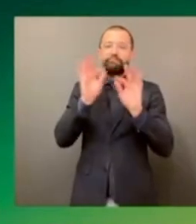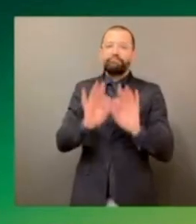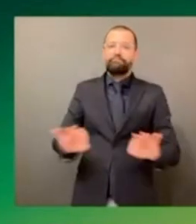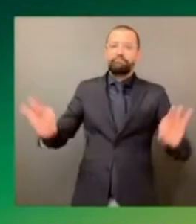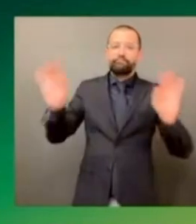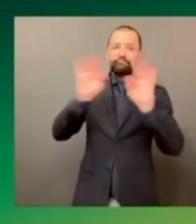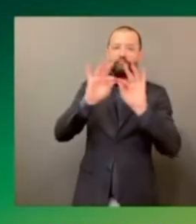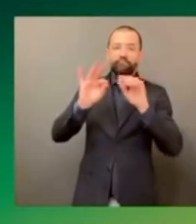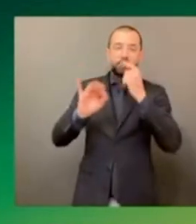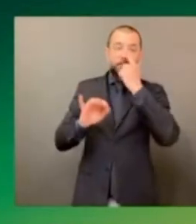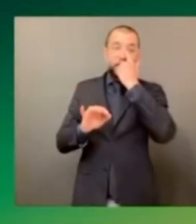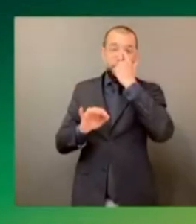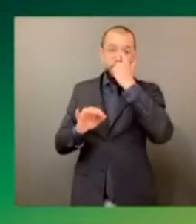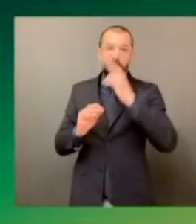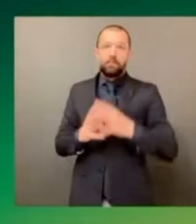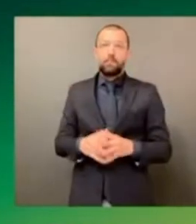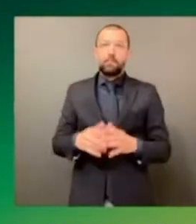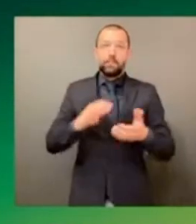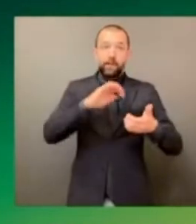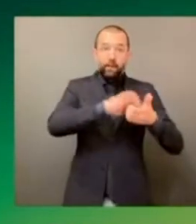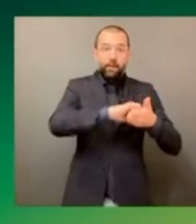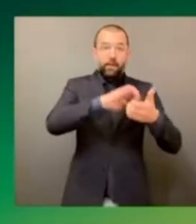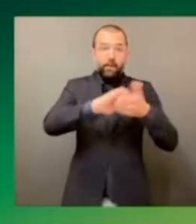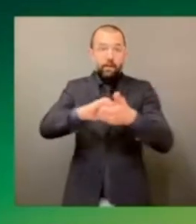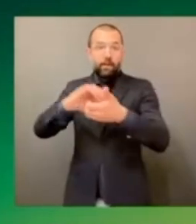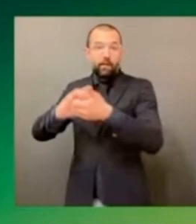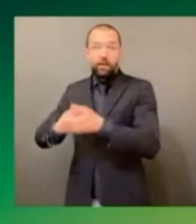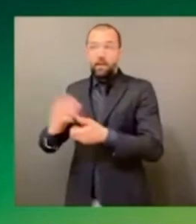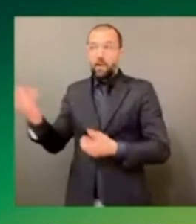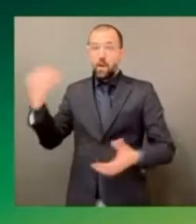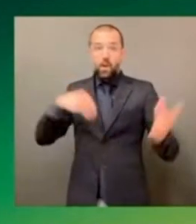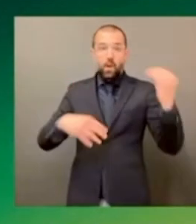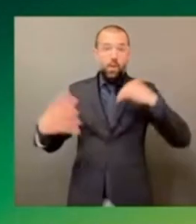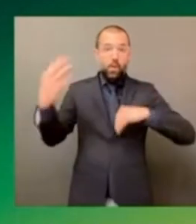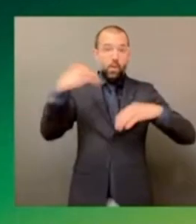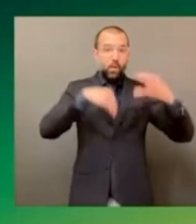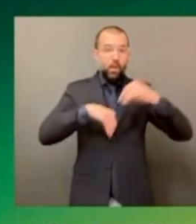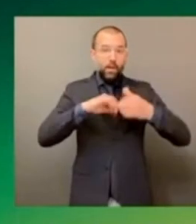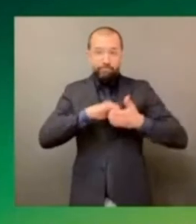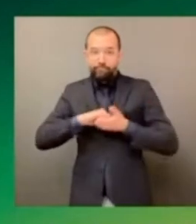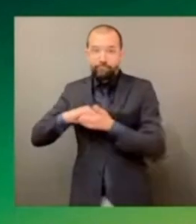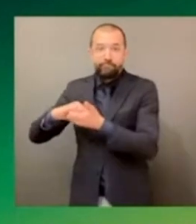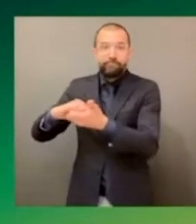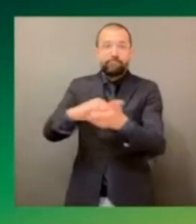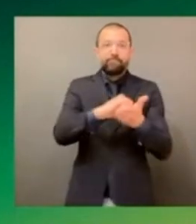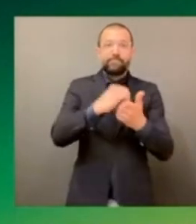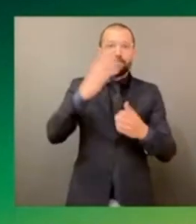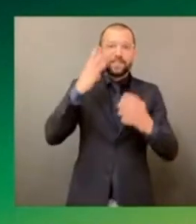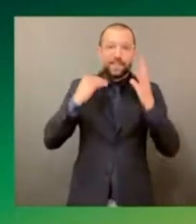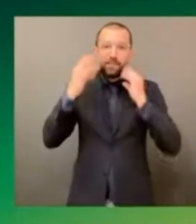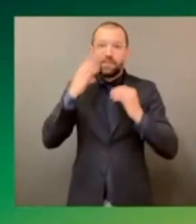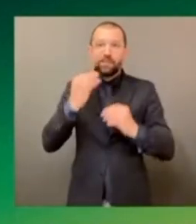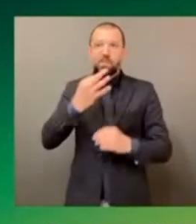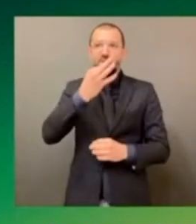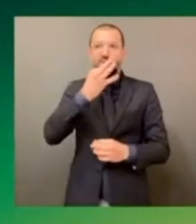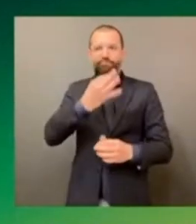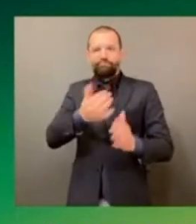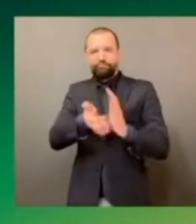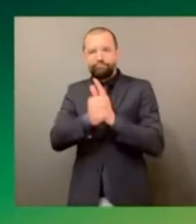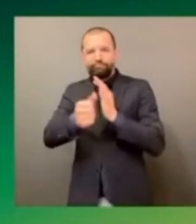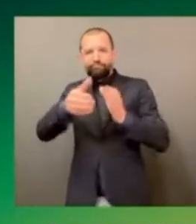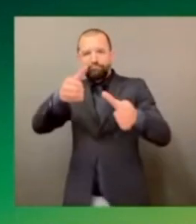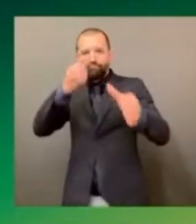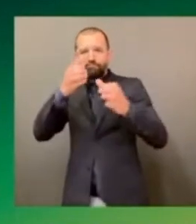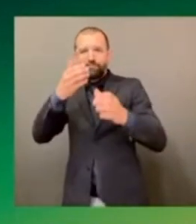Partnerships that combine the experience and expertise of the private sector with the reach and capacity that